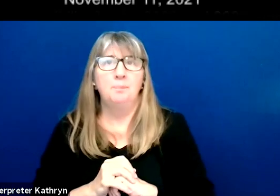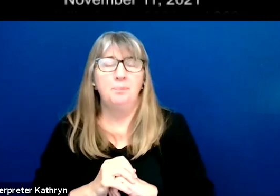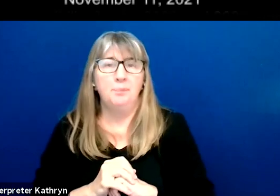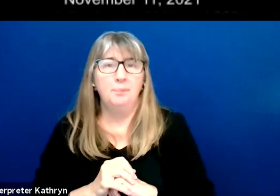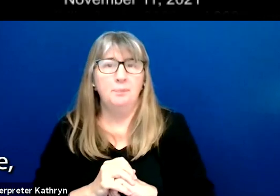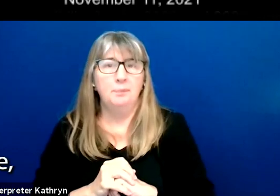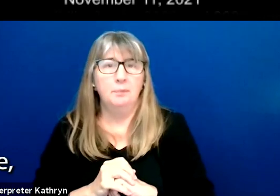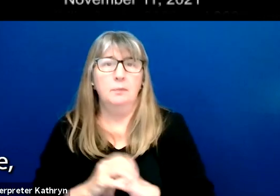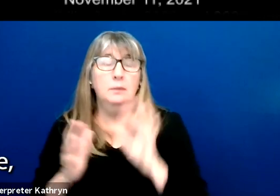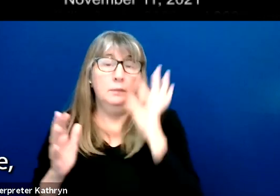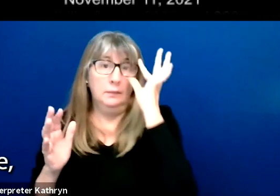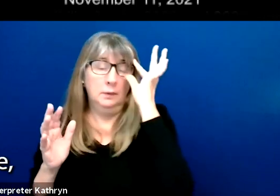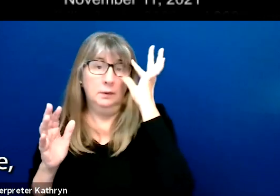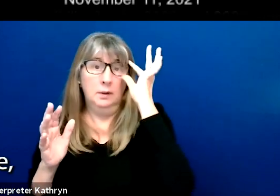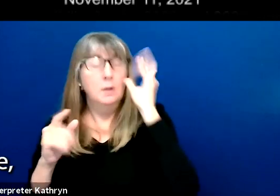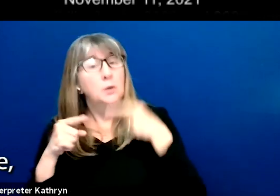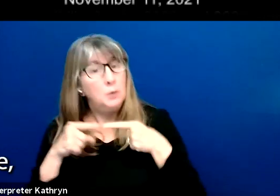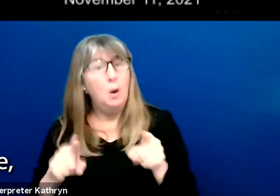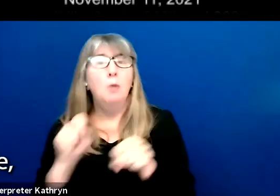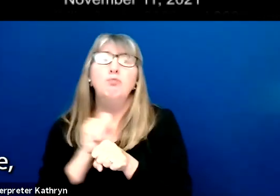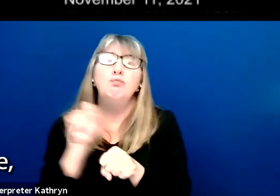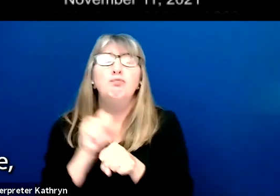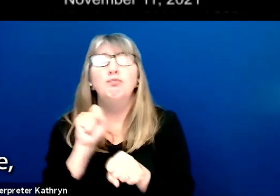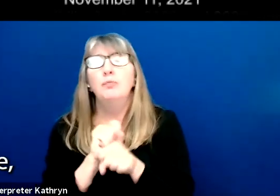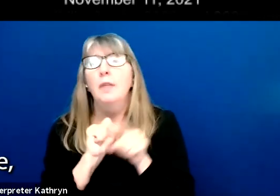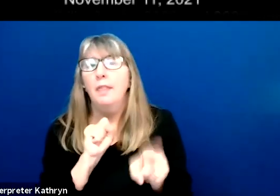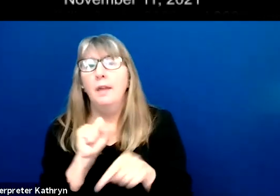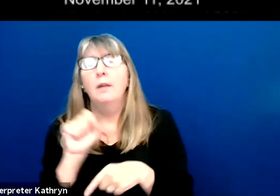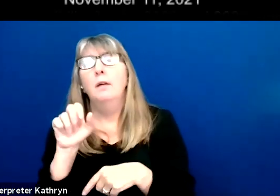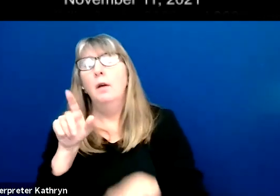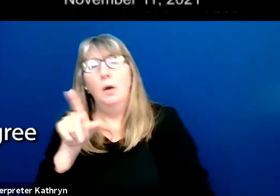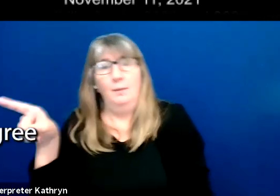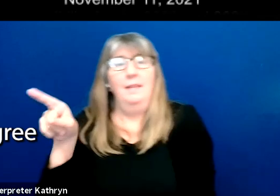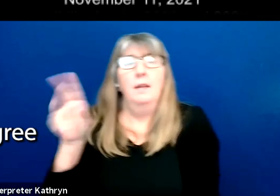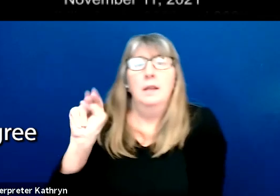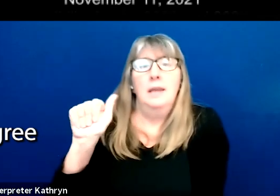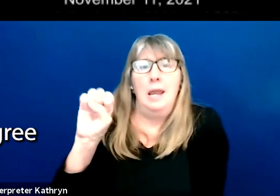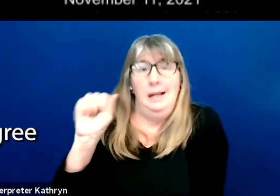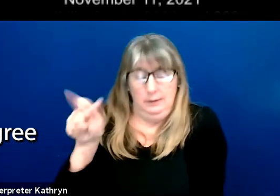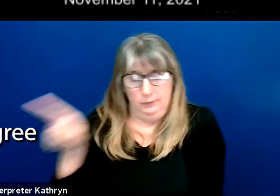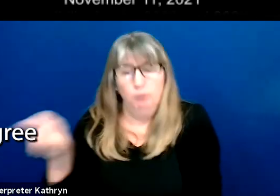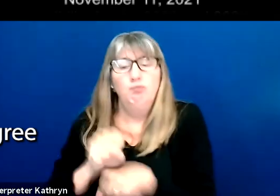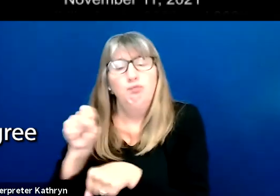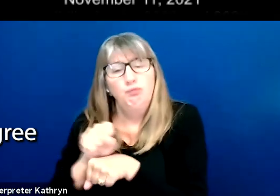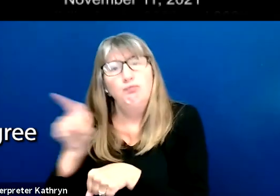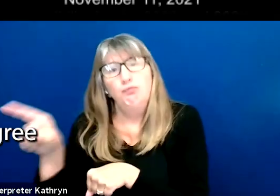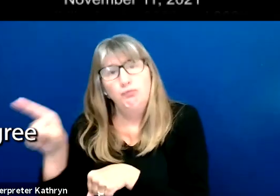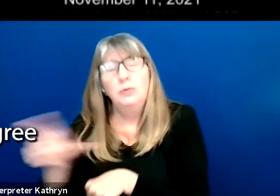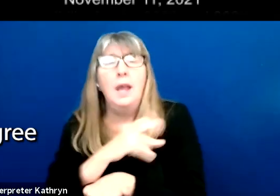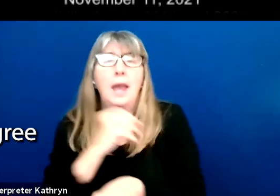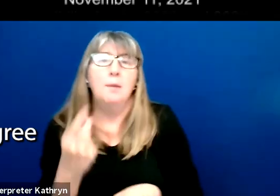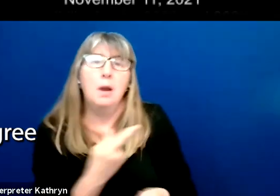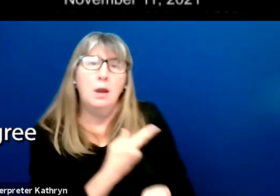in doing this work at NASA, and in doing the my undergraduate physics